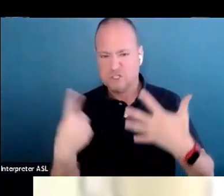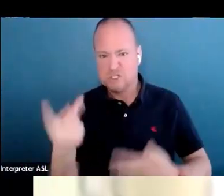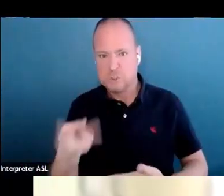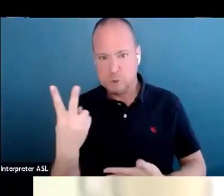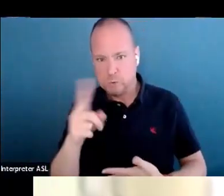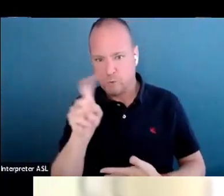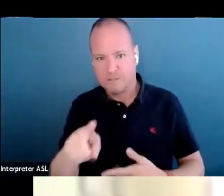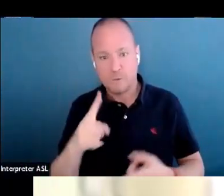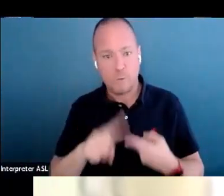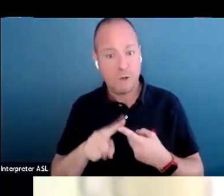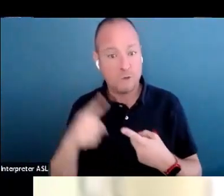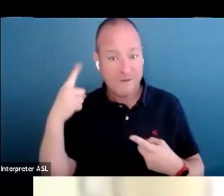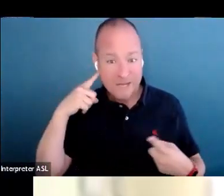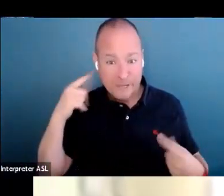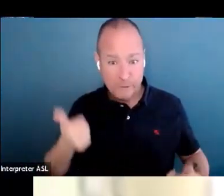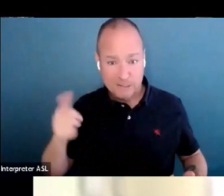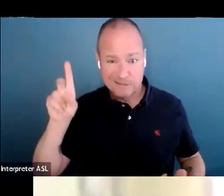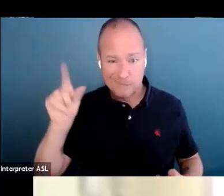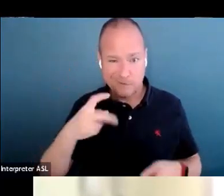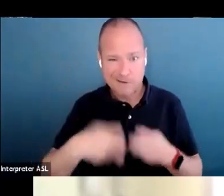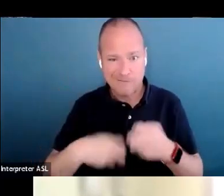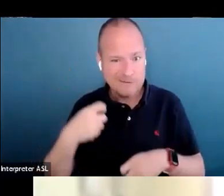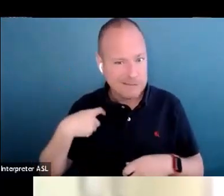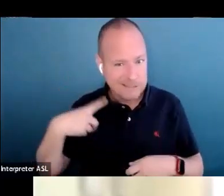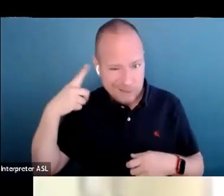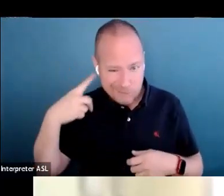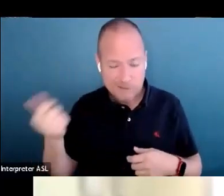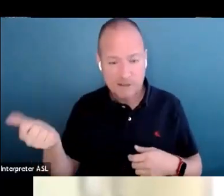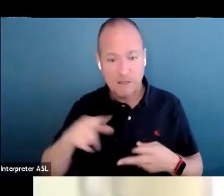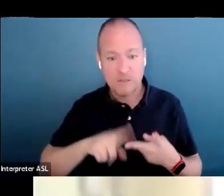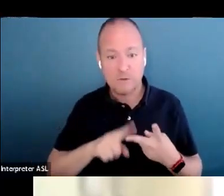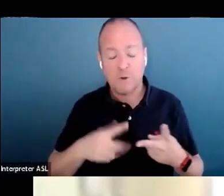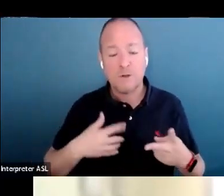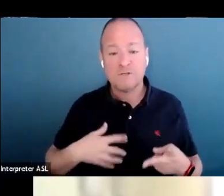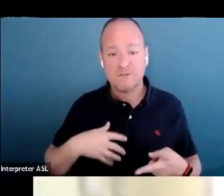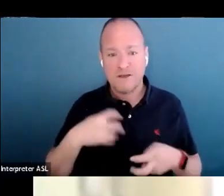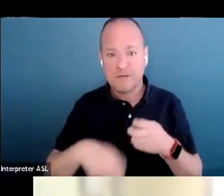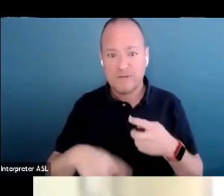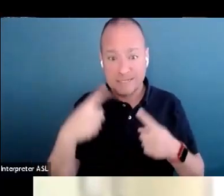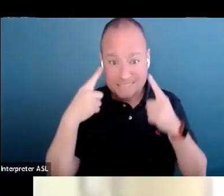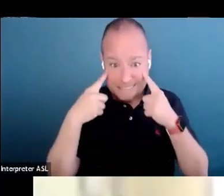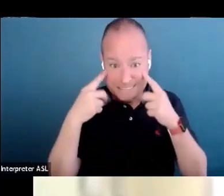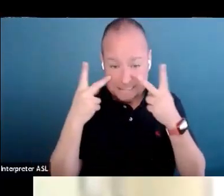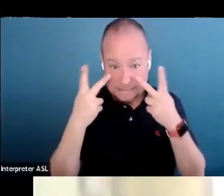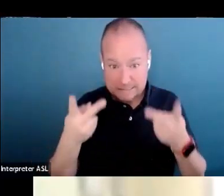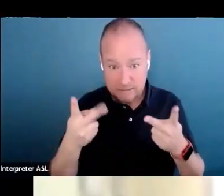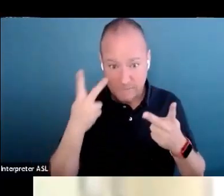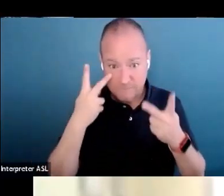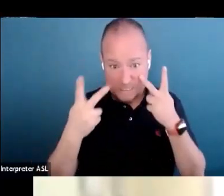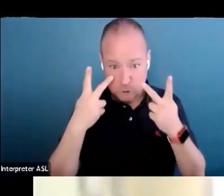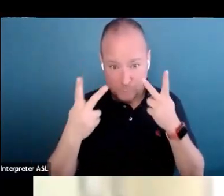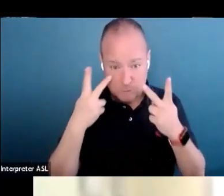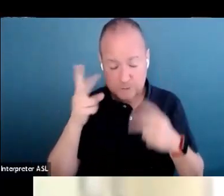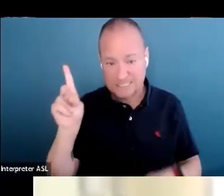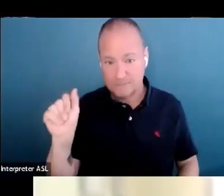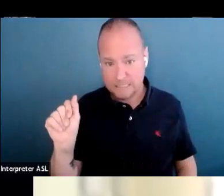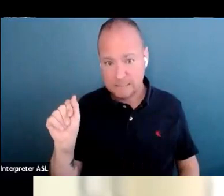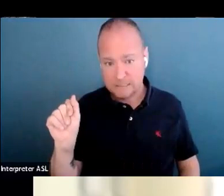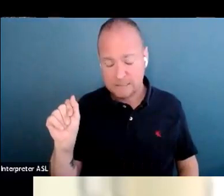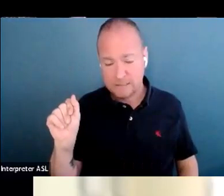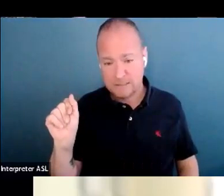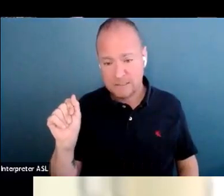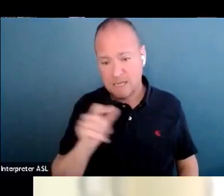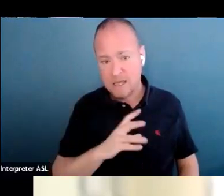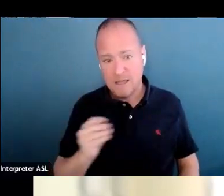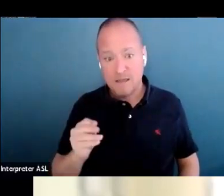hearing disability or difficulty hearing? And another one is, do you have difficulty seeing, or do you have a vision disability?